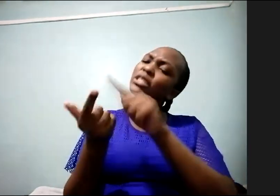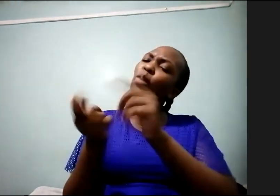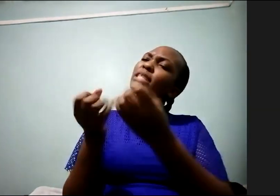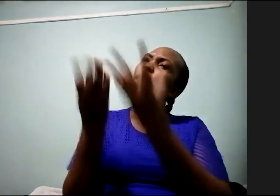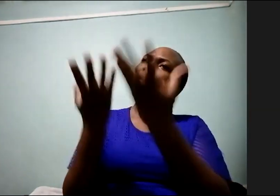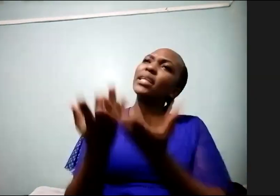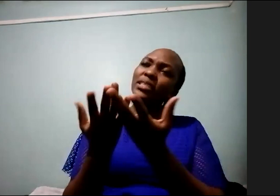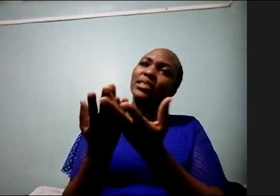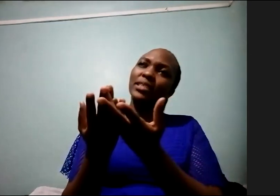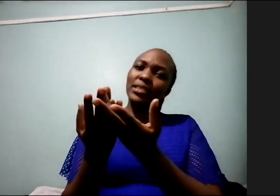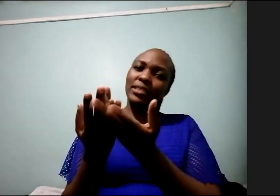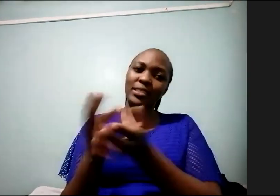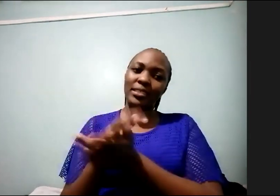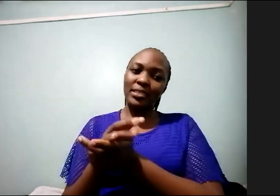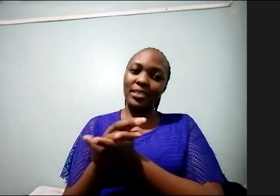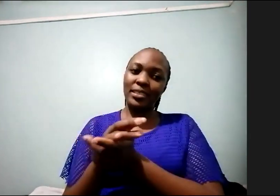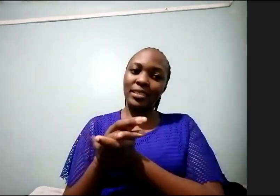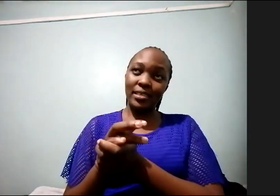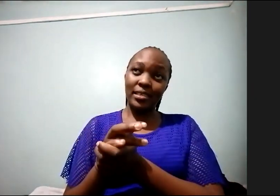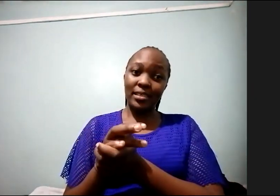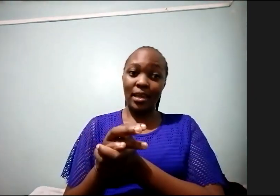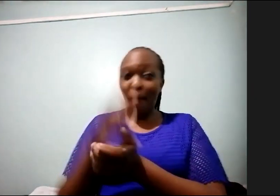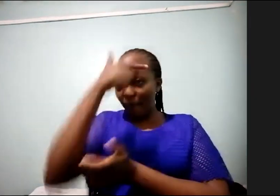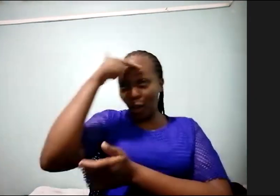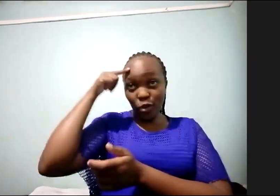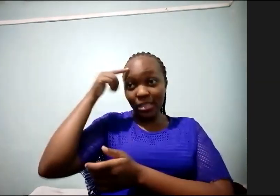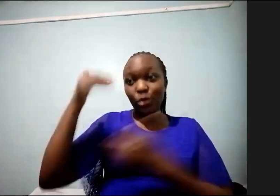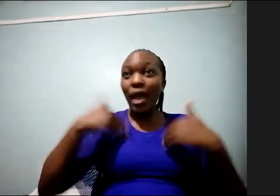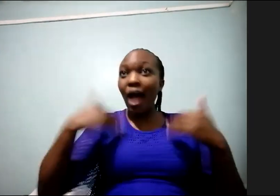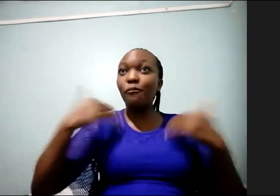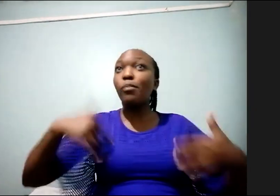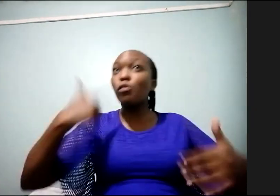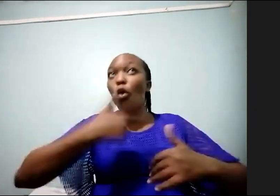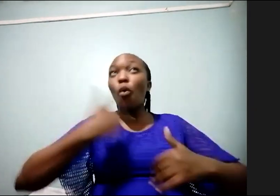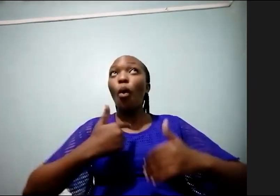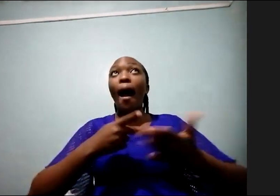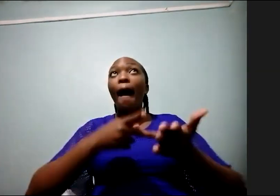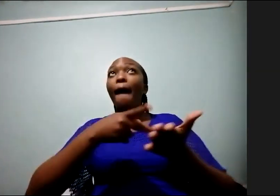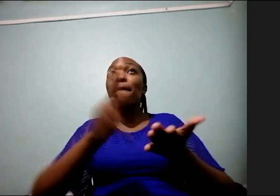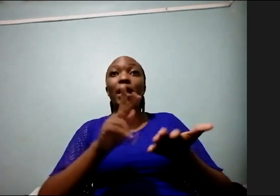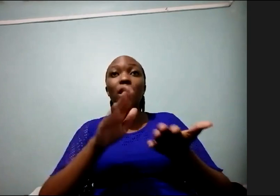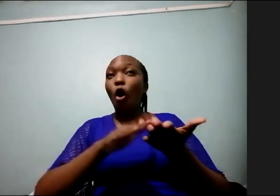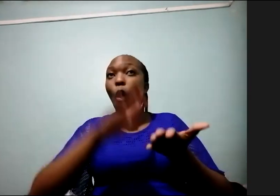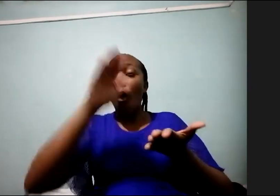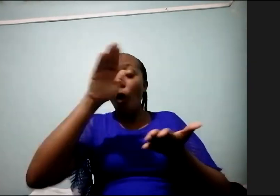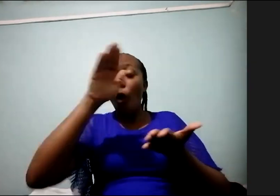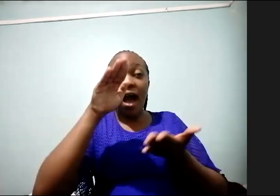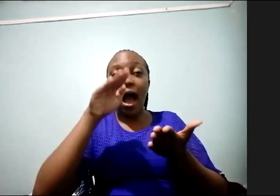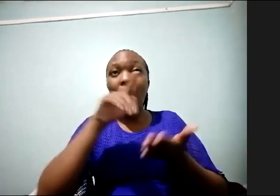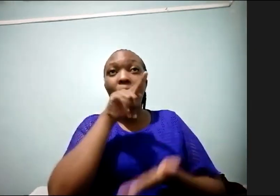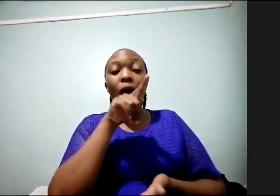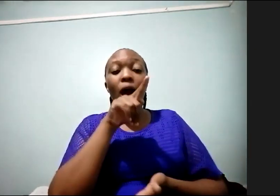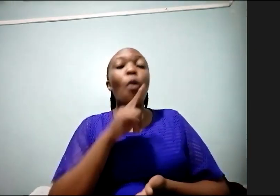six-figure salary, but they still have they are saying they can't budget to it. Okay, let me say it depends